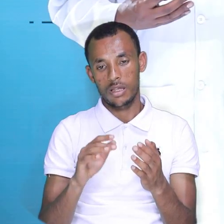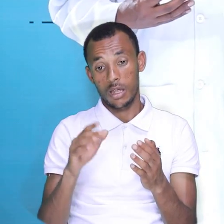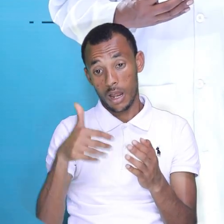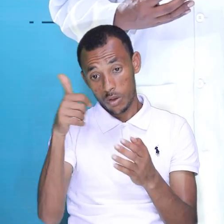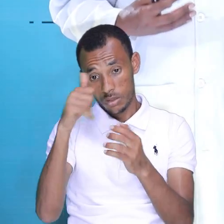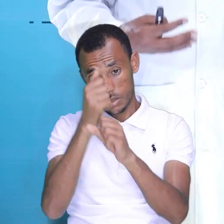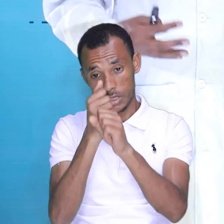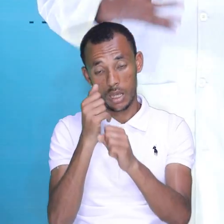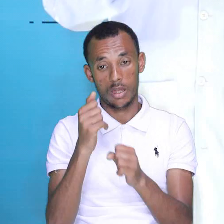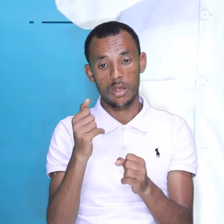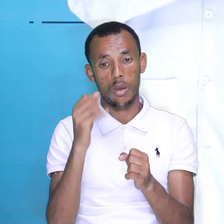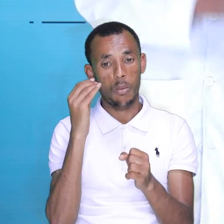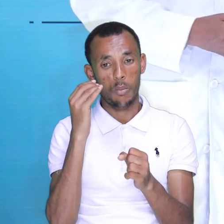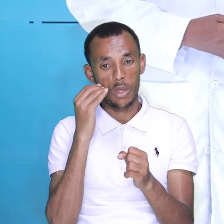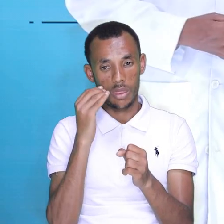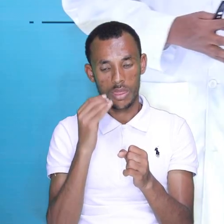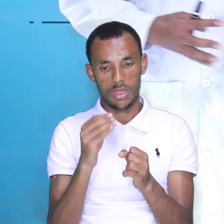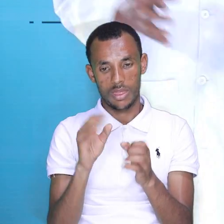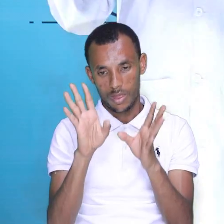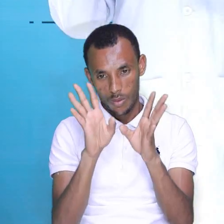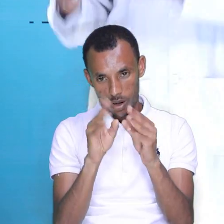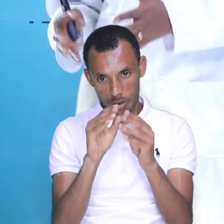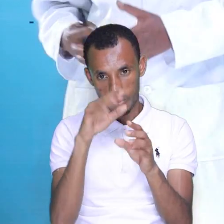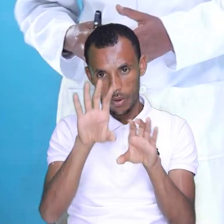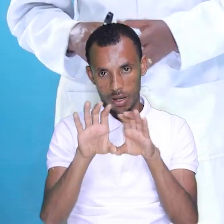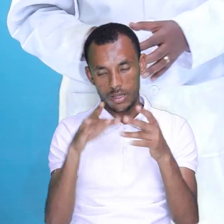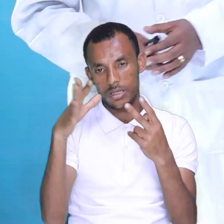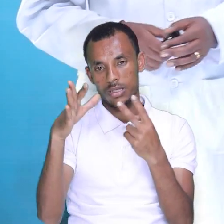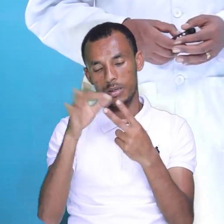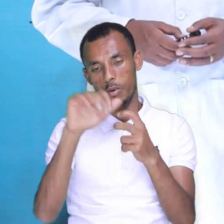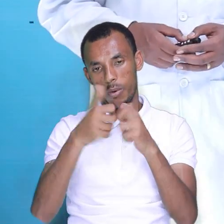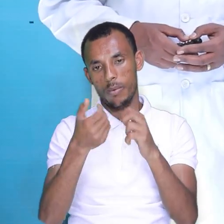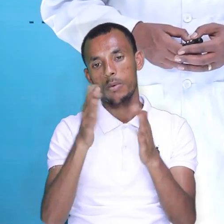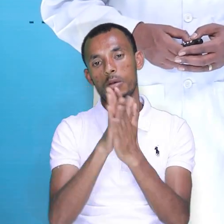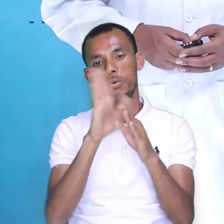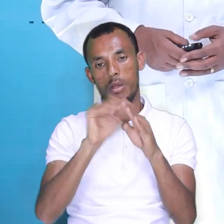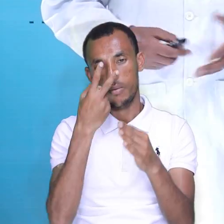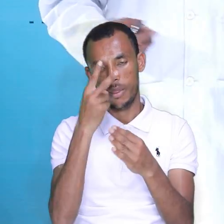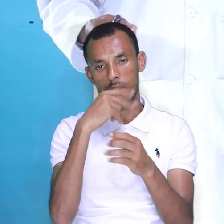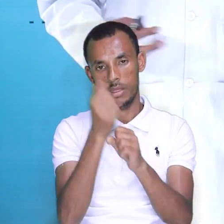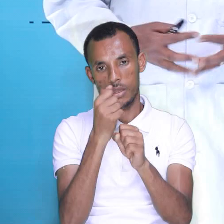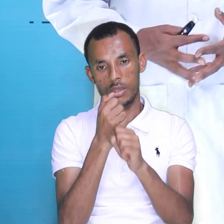do by collecting some problems from your textbook.